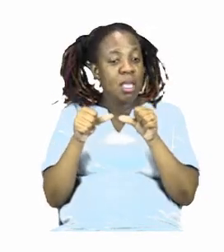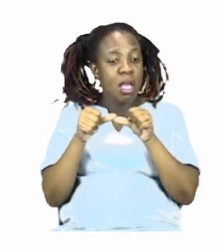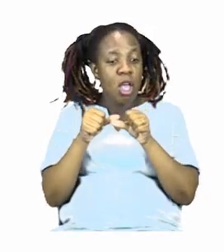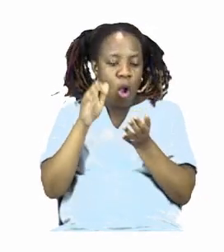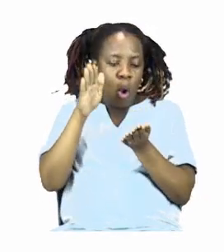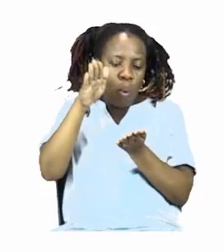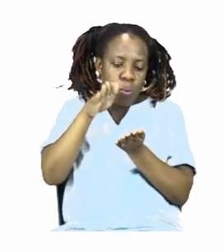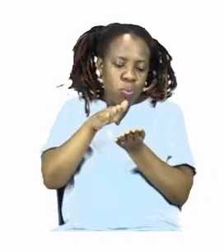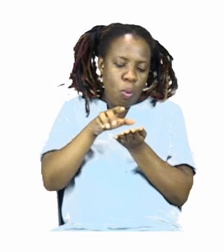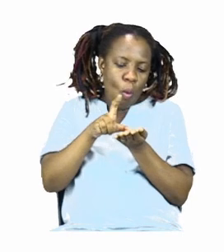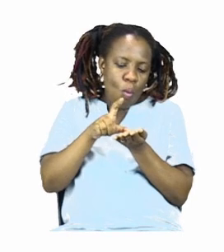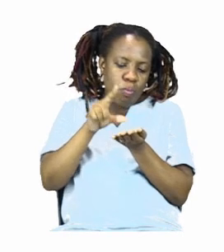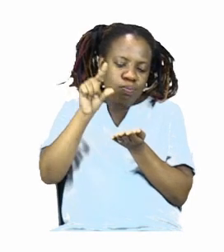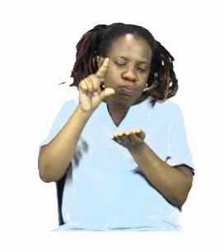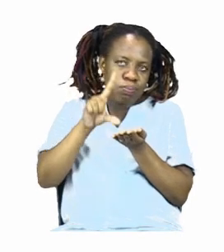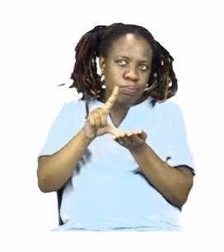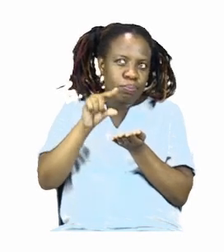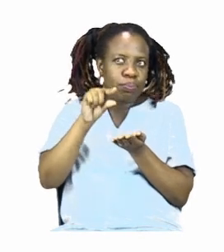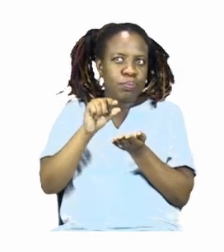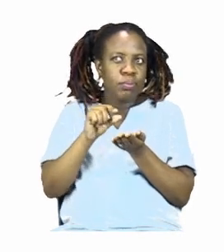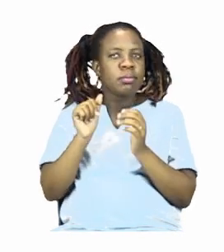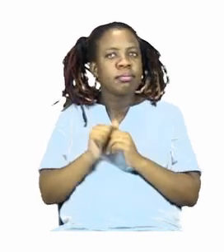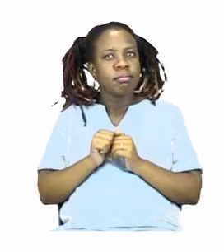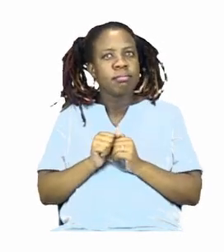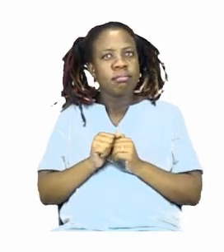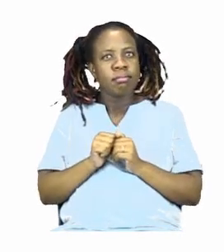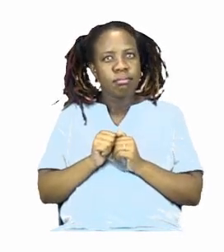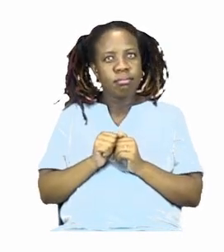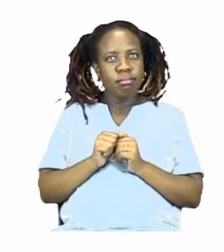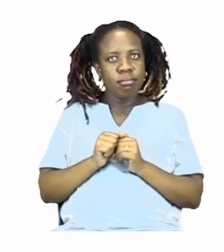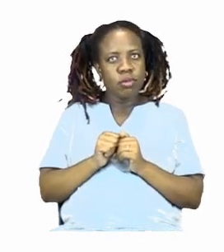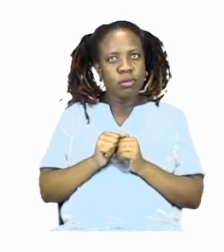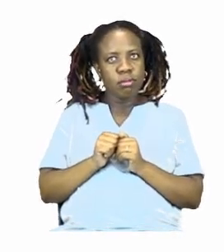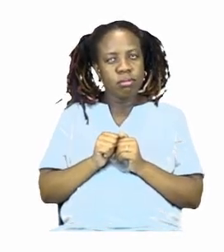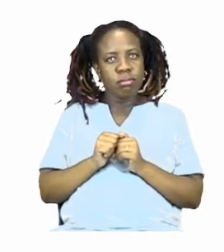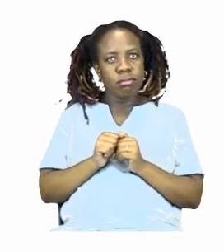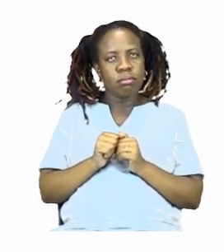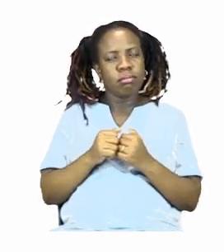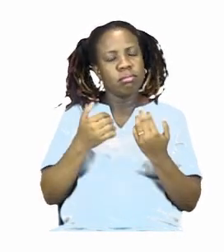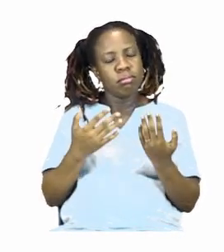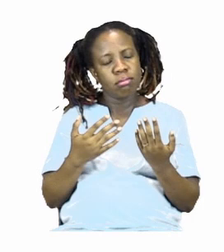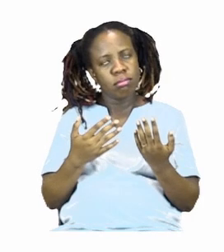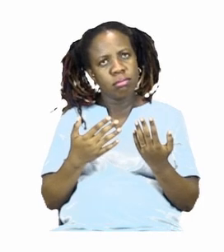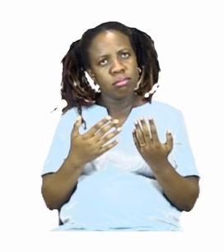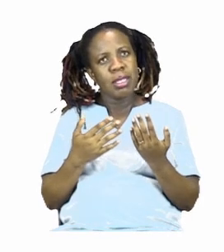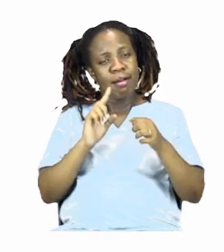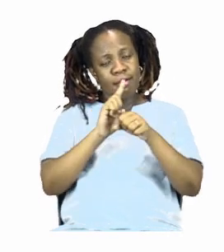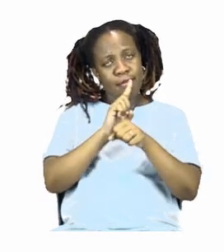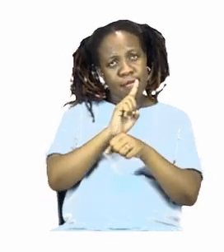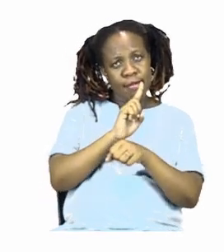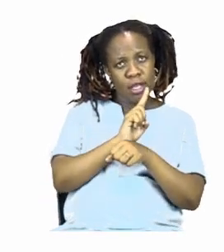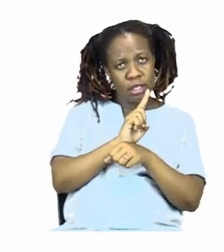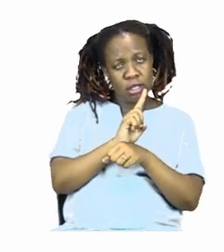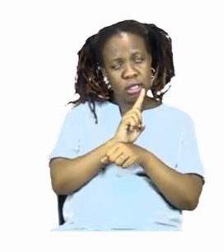are looking at length. It says here, estimate, measure and record the